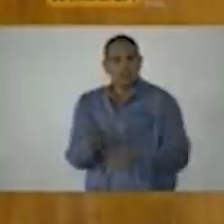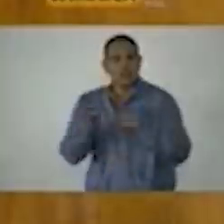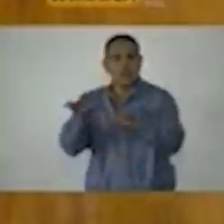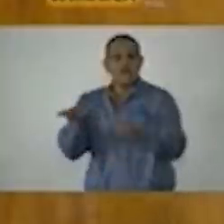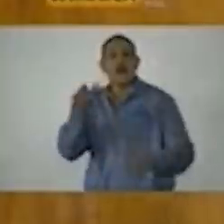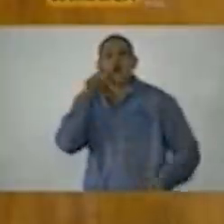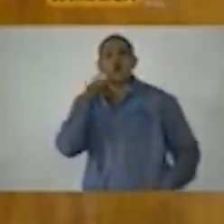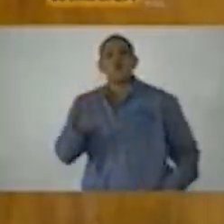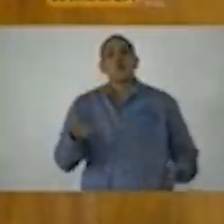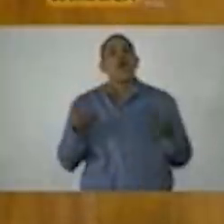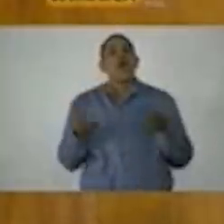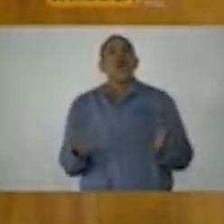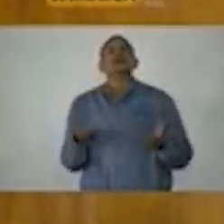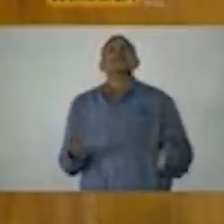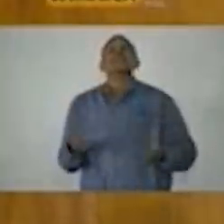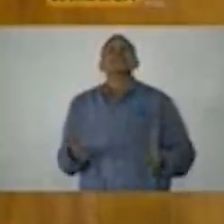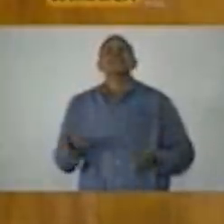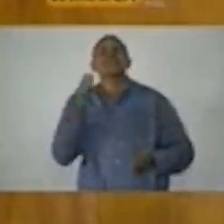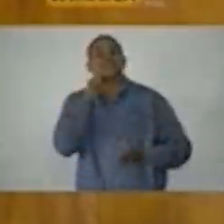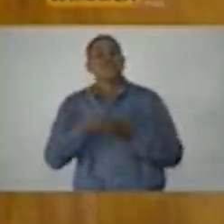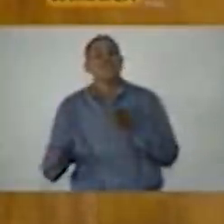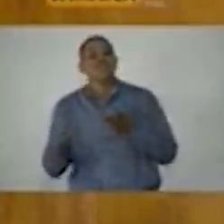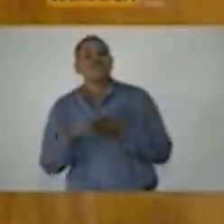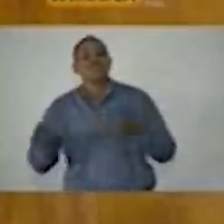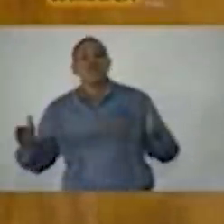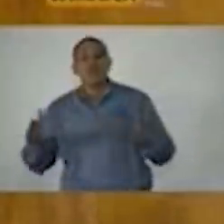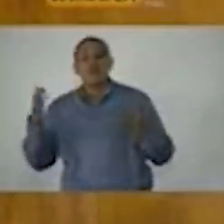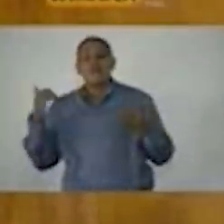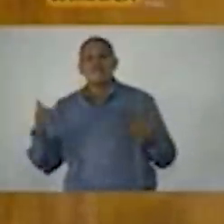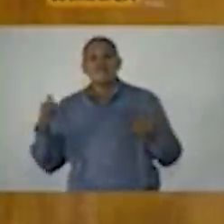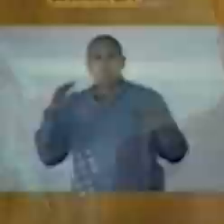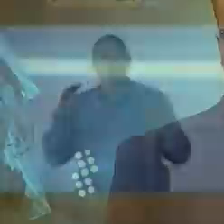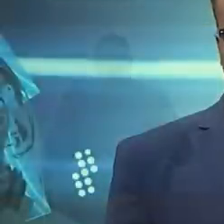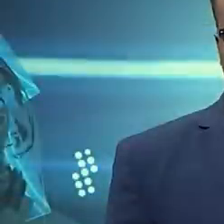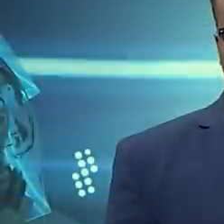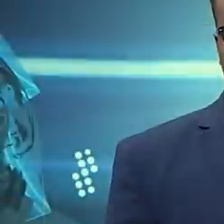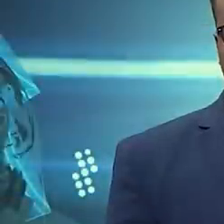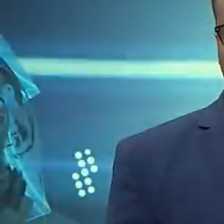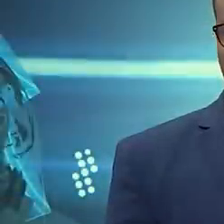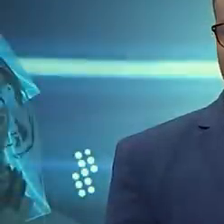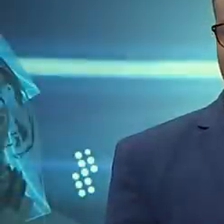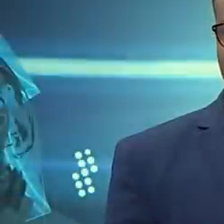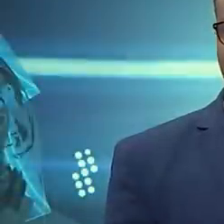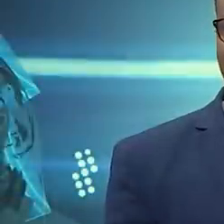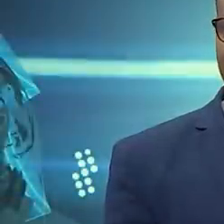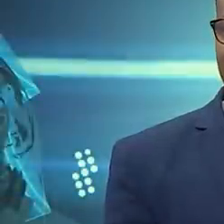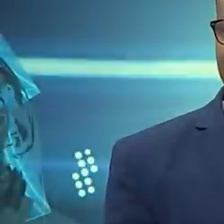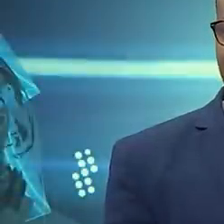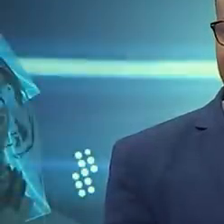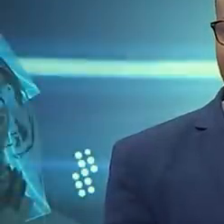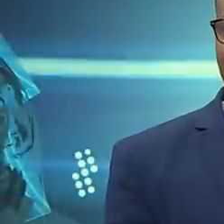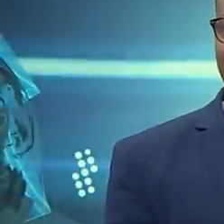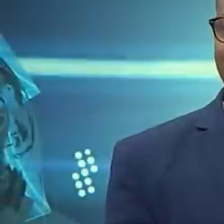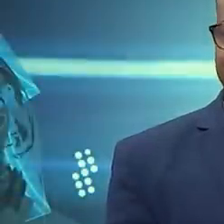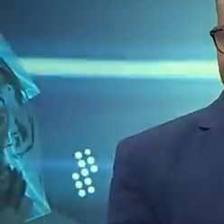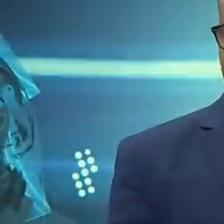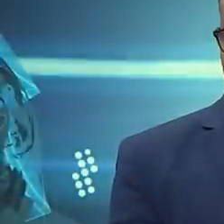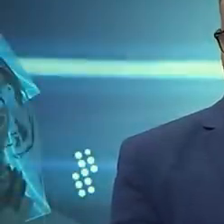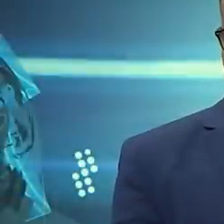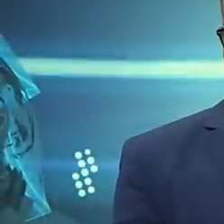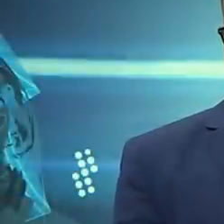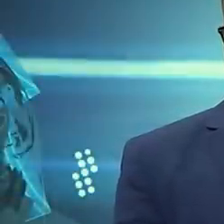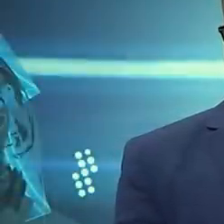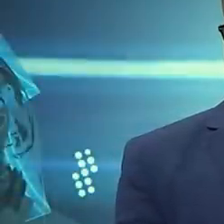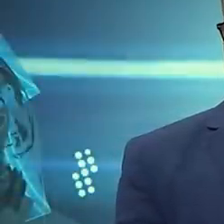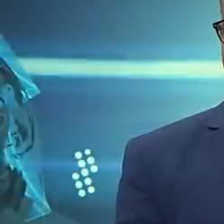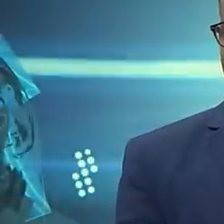the existing Secretary General of the Commonwealth. Now, Mark Golding says Jamaica's interests would be best